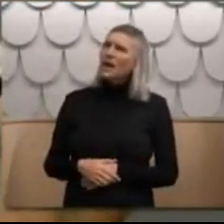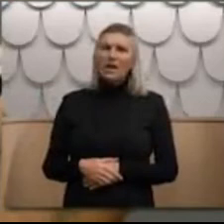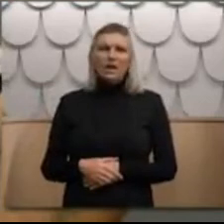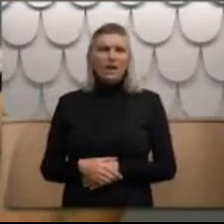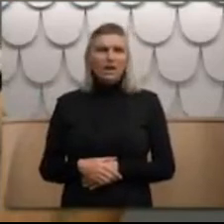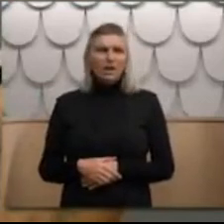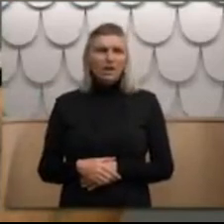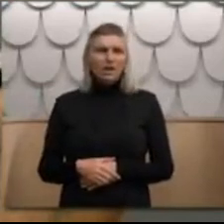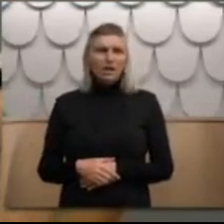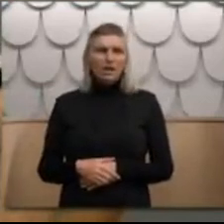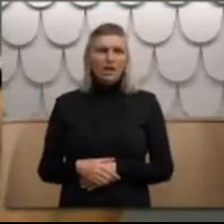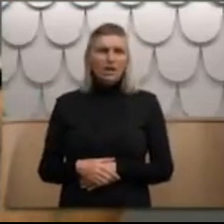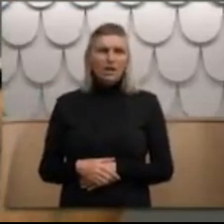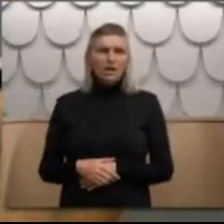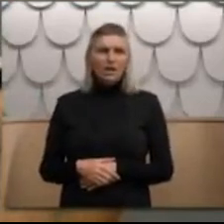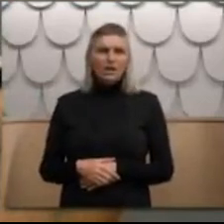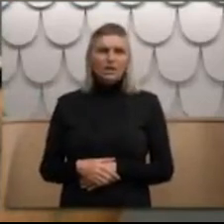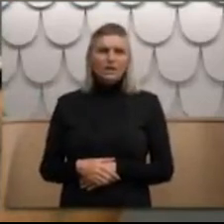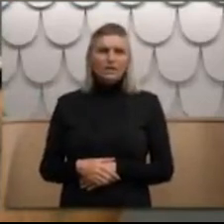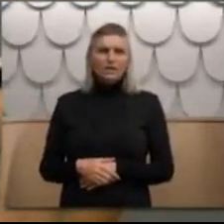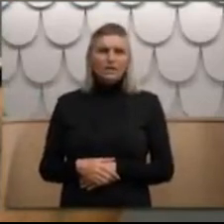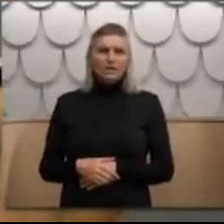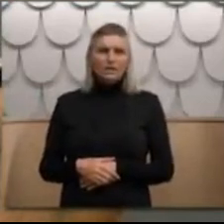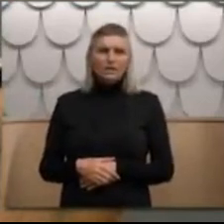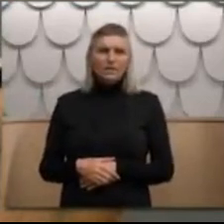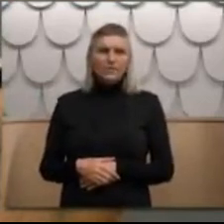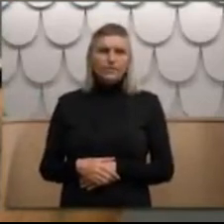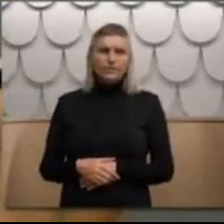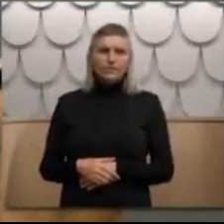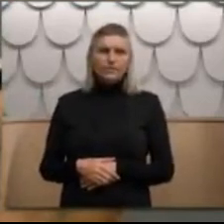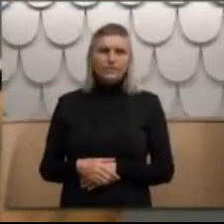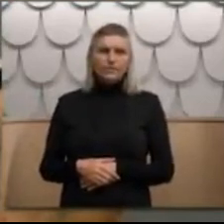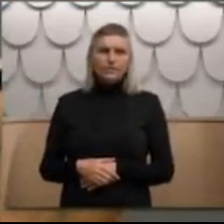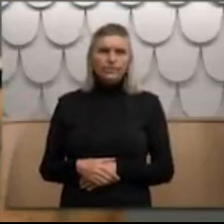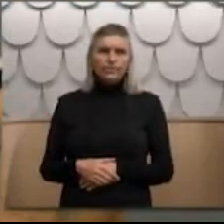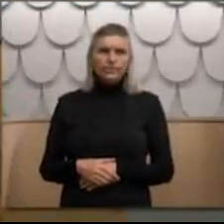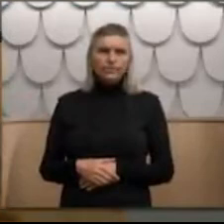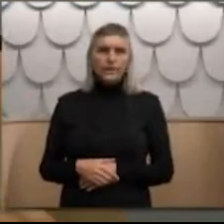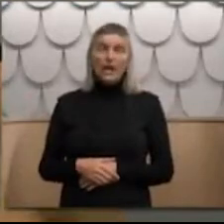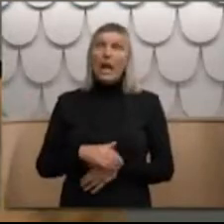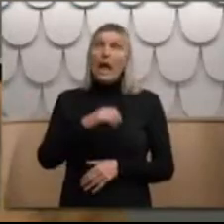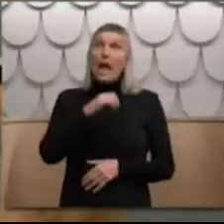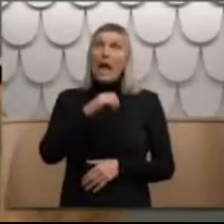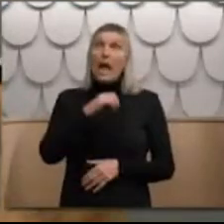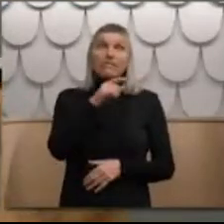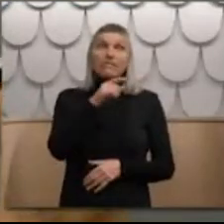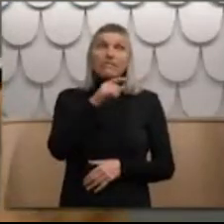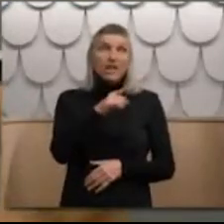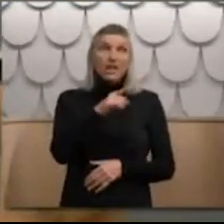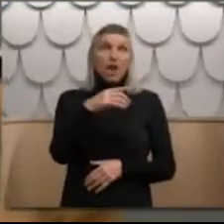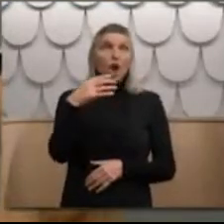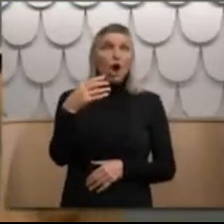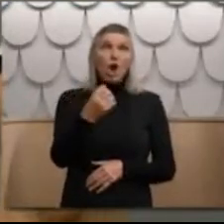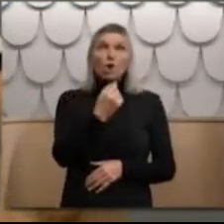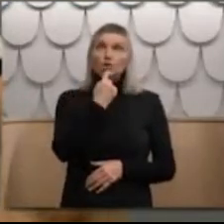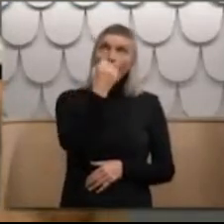When he got refused what he wanted, he came back and got me and started picking on me and, hey, take this, drink this up.